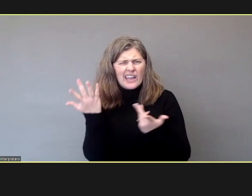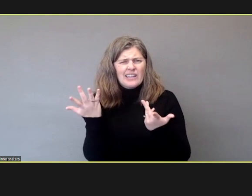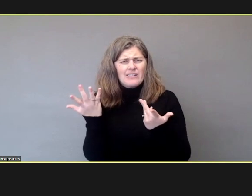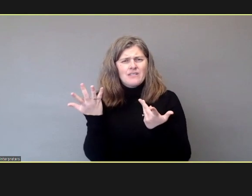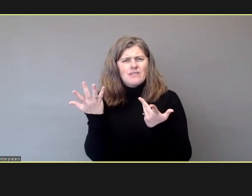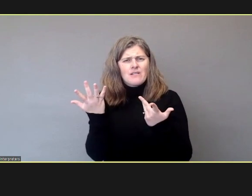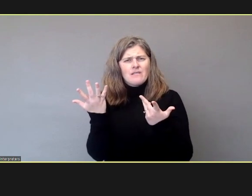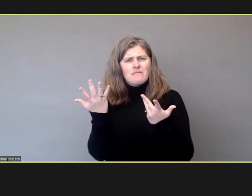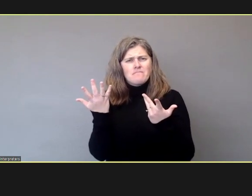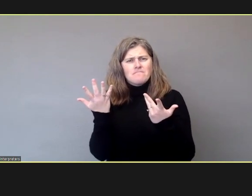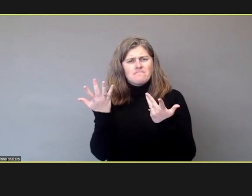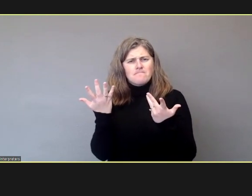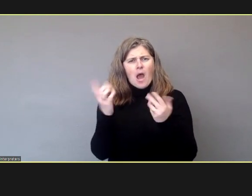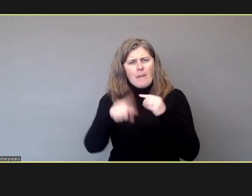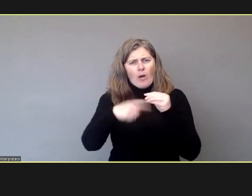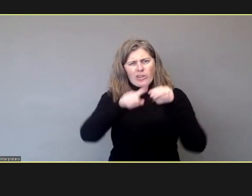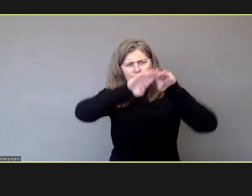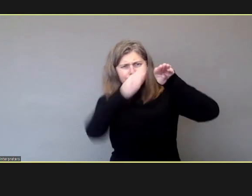might go down.